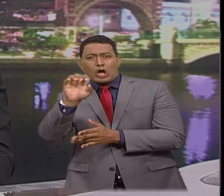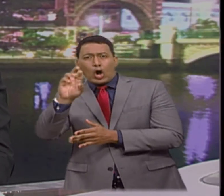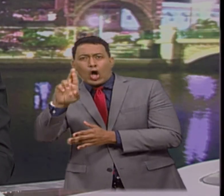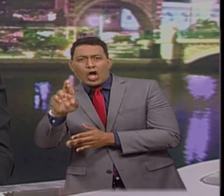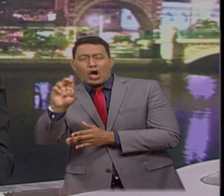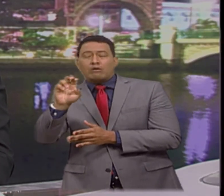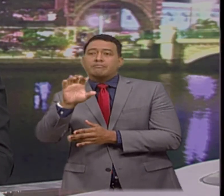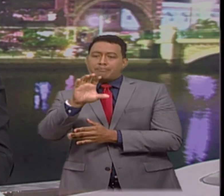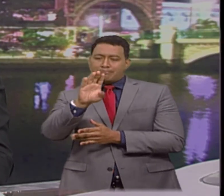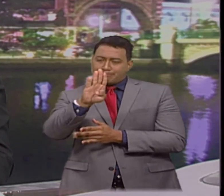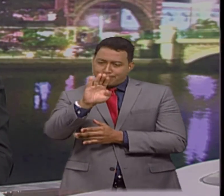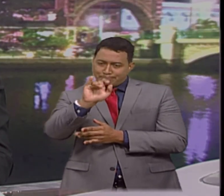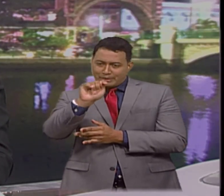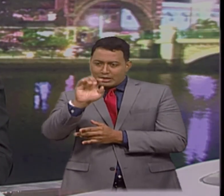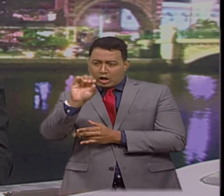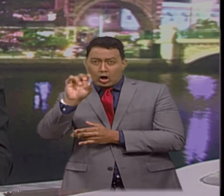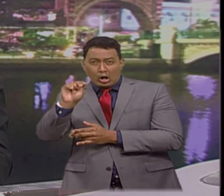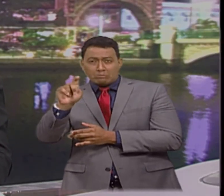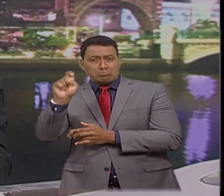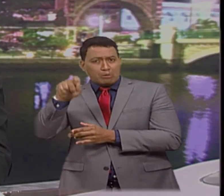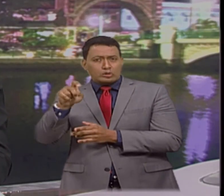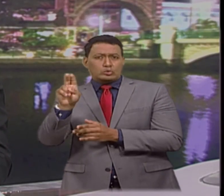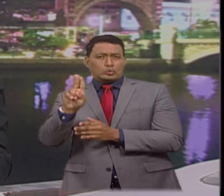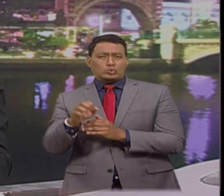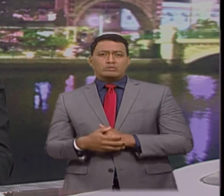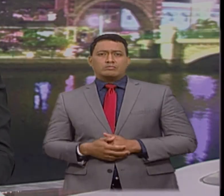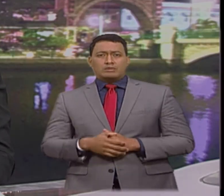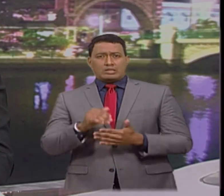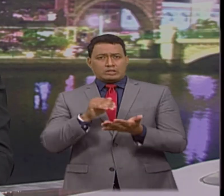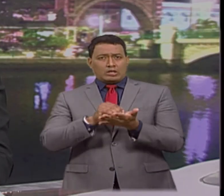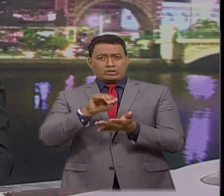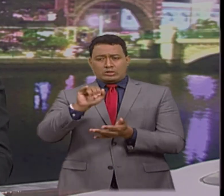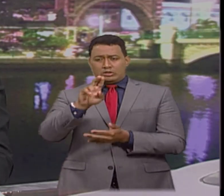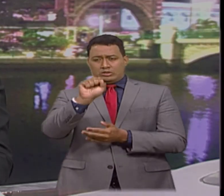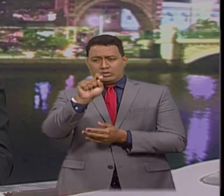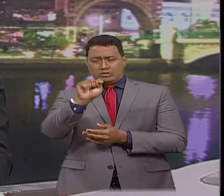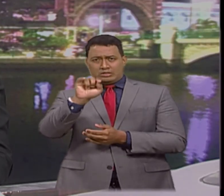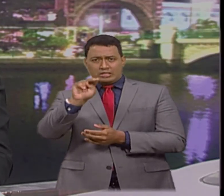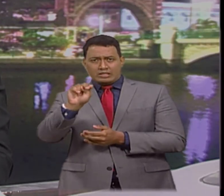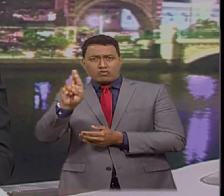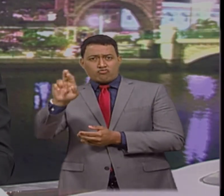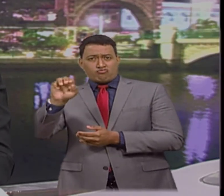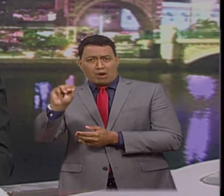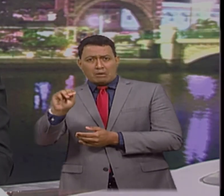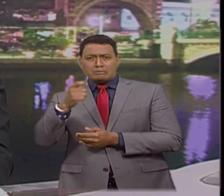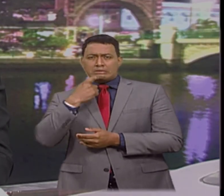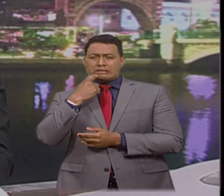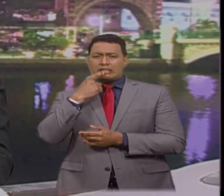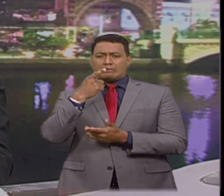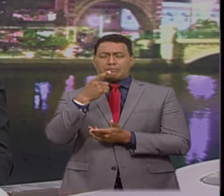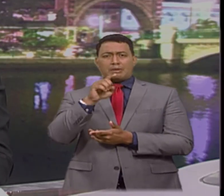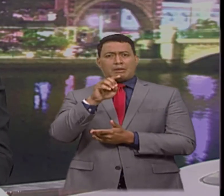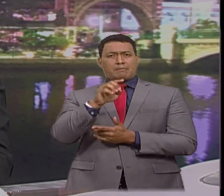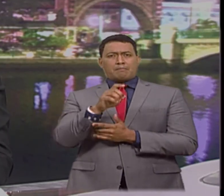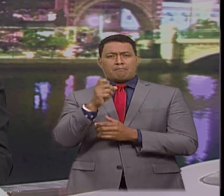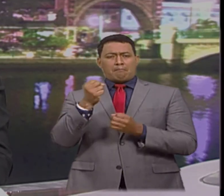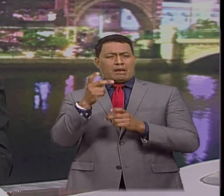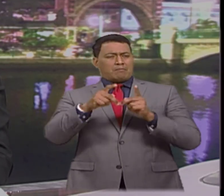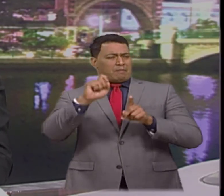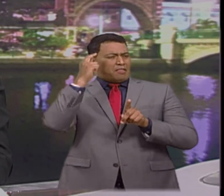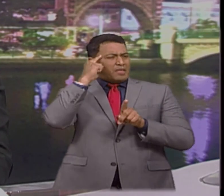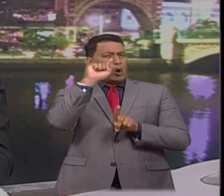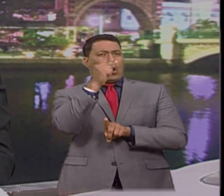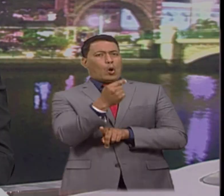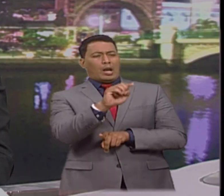The CDB's Director of Economics, Dr. Justin Ram, says when it comes to cryptocurrencies, people generally tend to think mainly